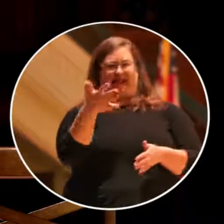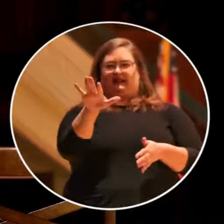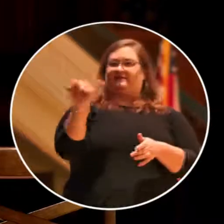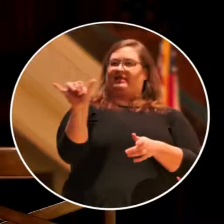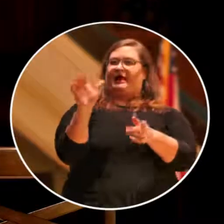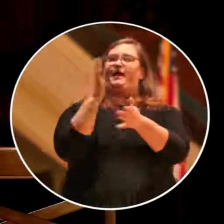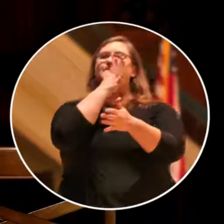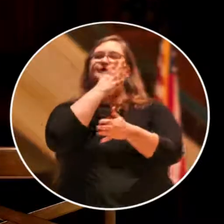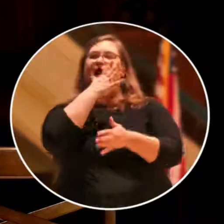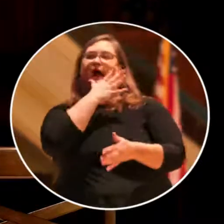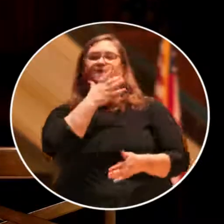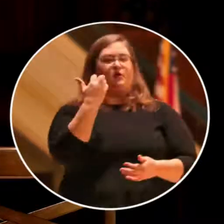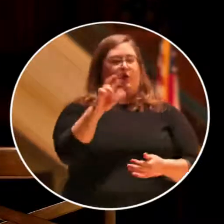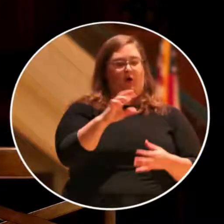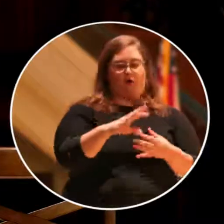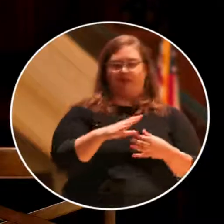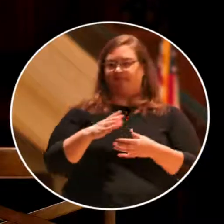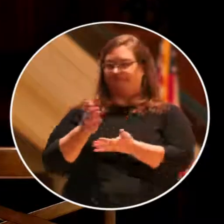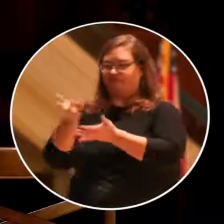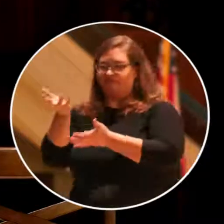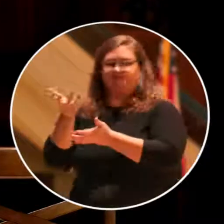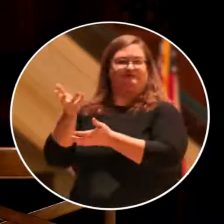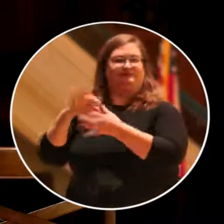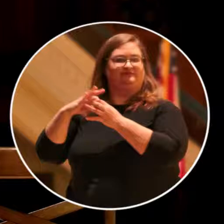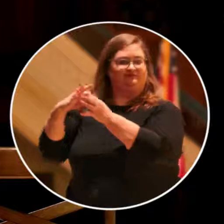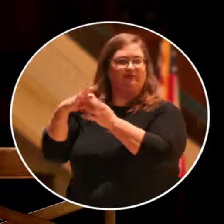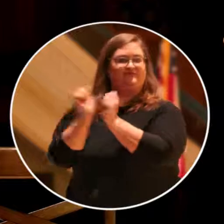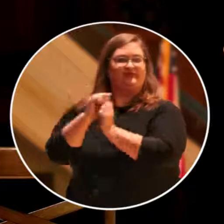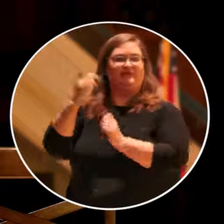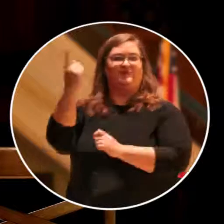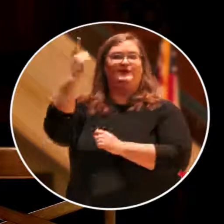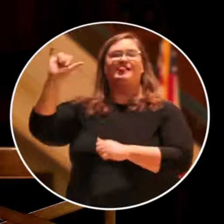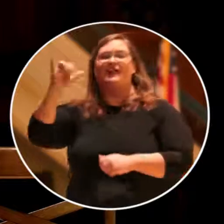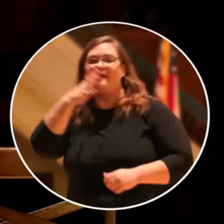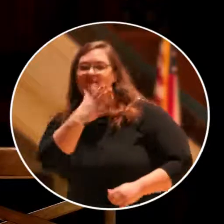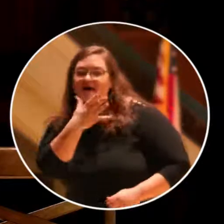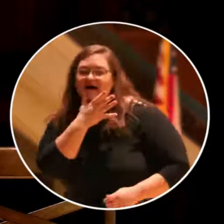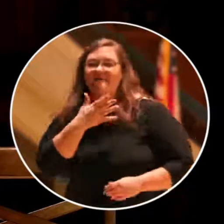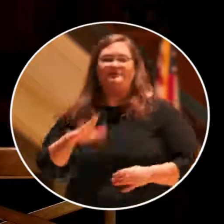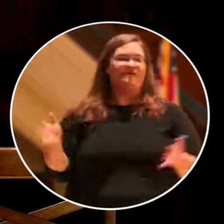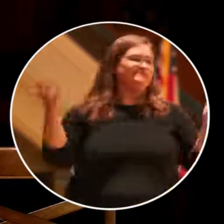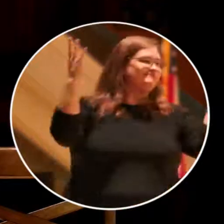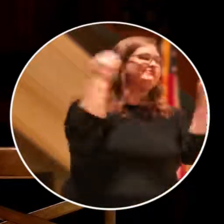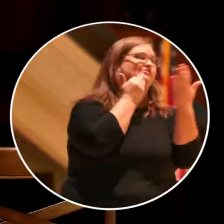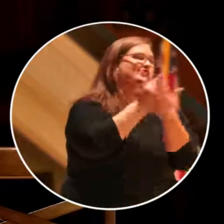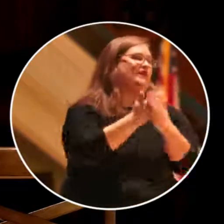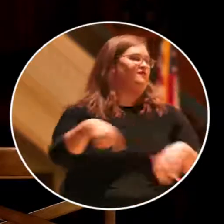to somebody in their life. Yes, so bravo to everybody here.